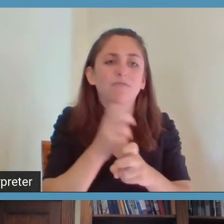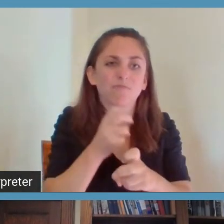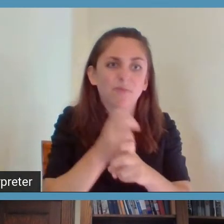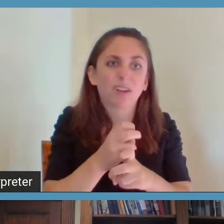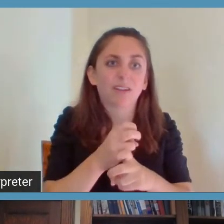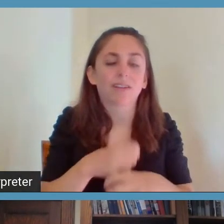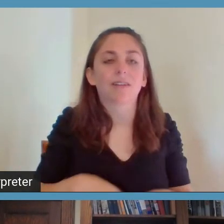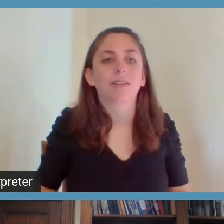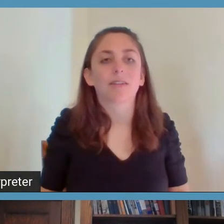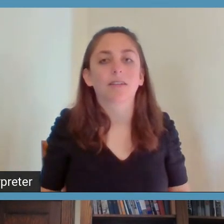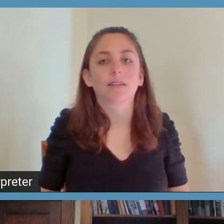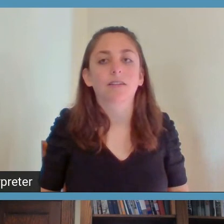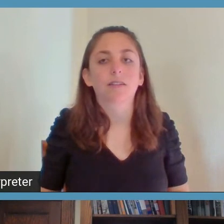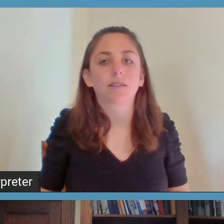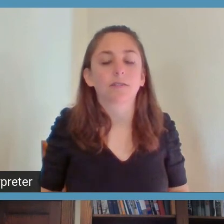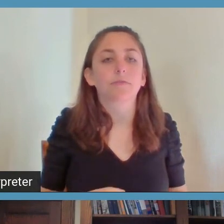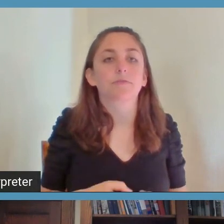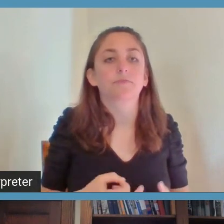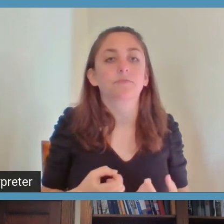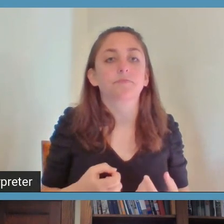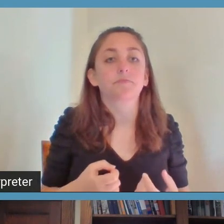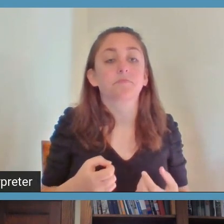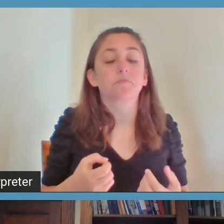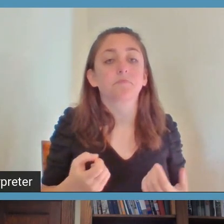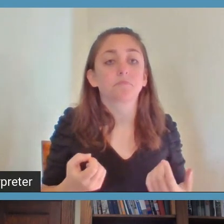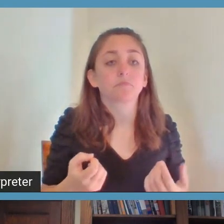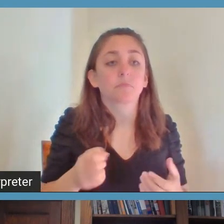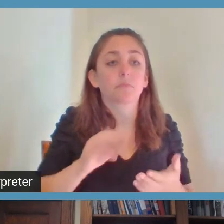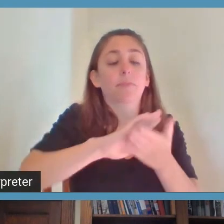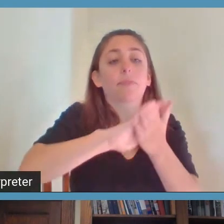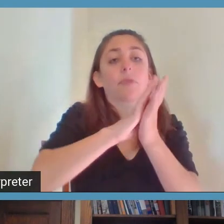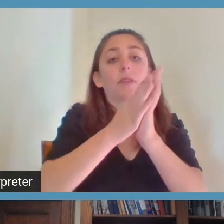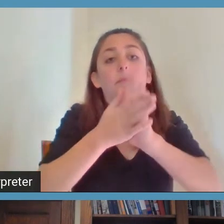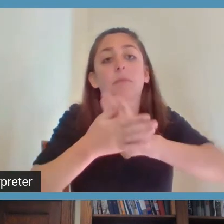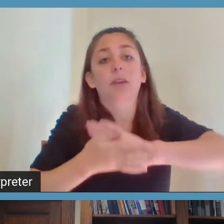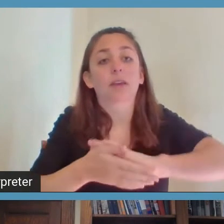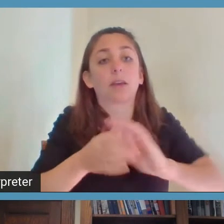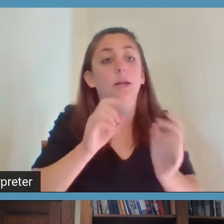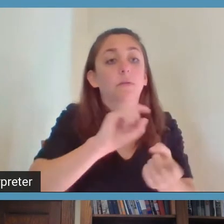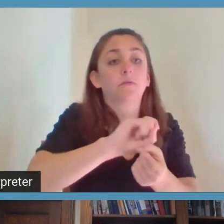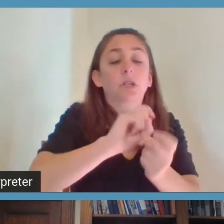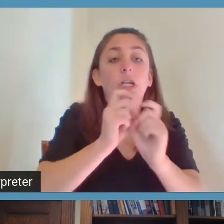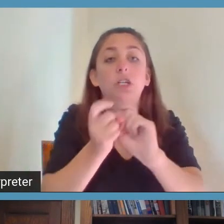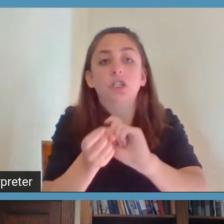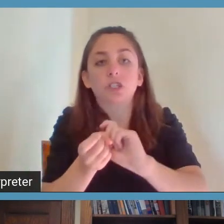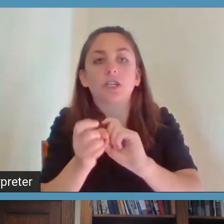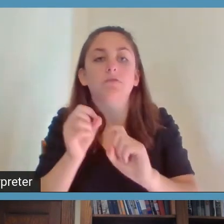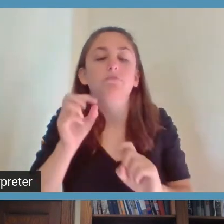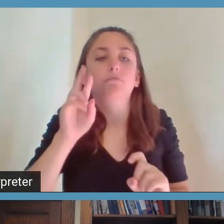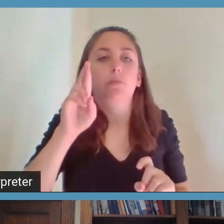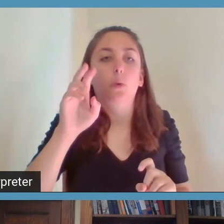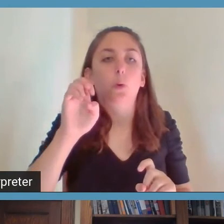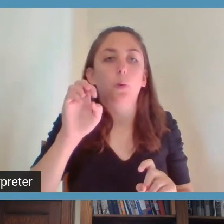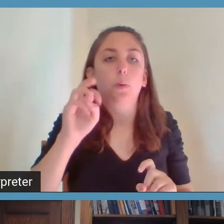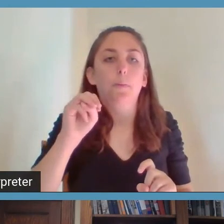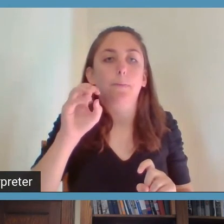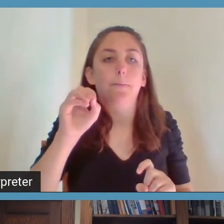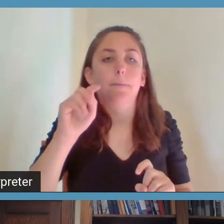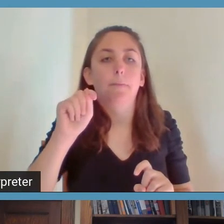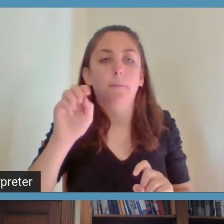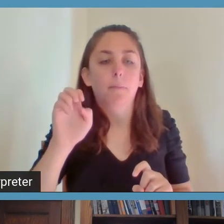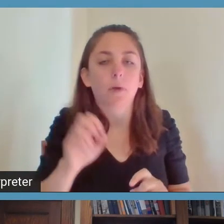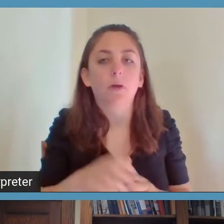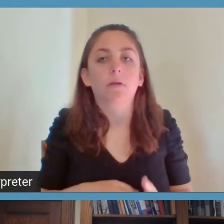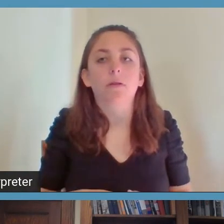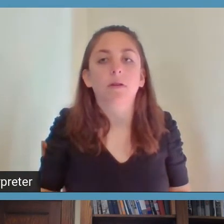specifically, my counterpart and I became sort of the point people for transforming all of our programming to remote programming. So it got shoved to the back burner for a little